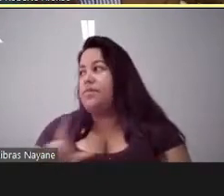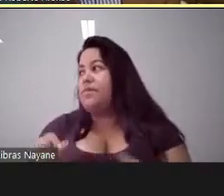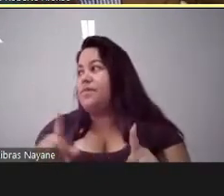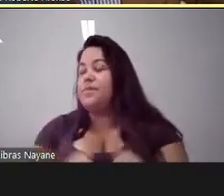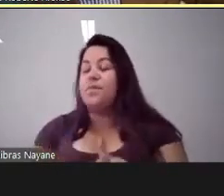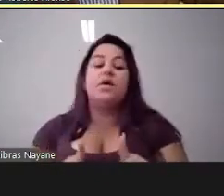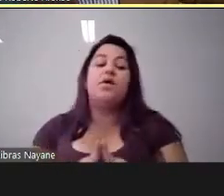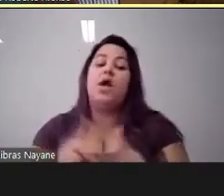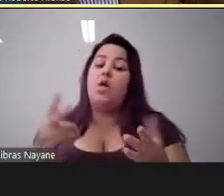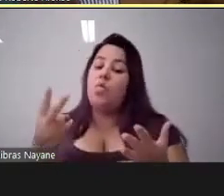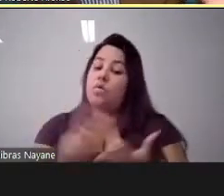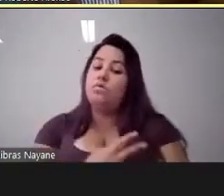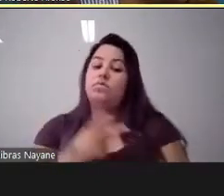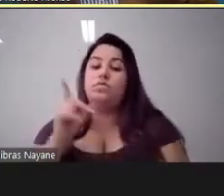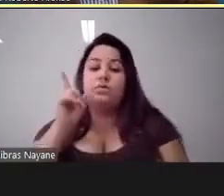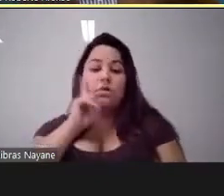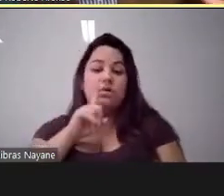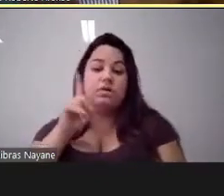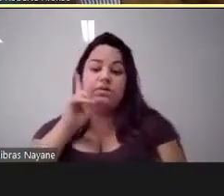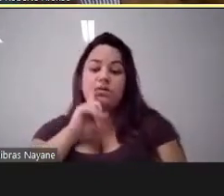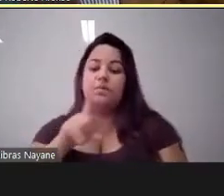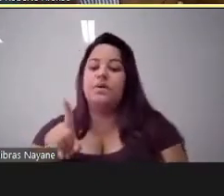that are already in the market,